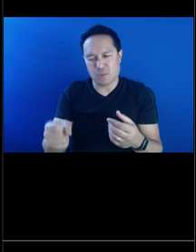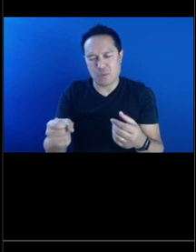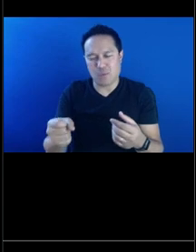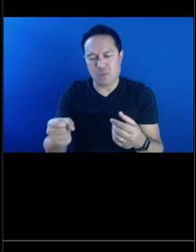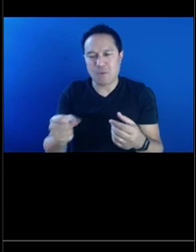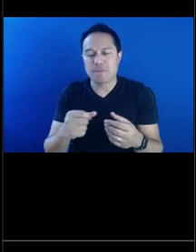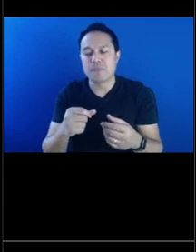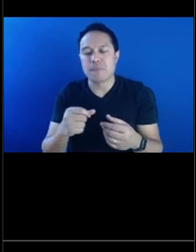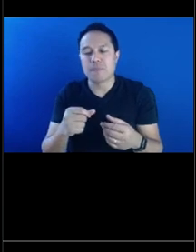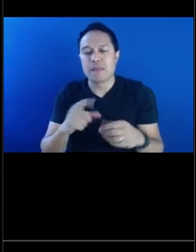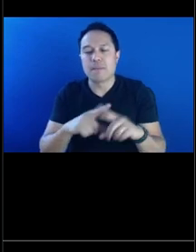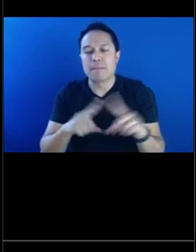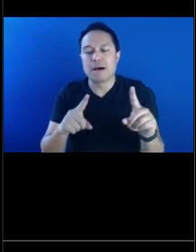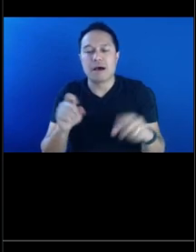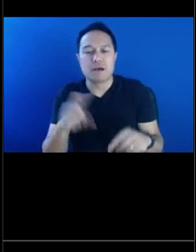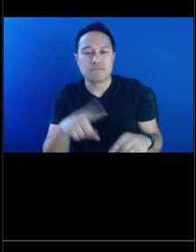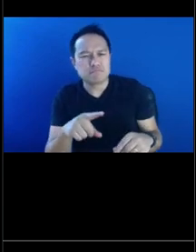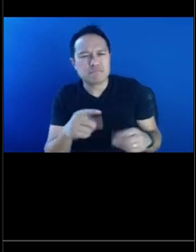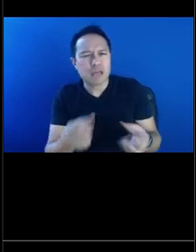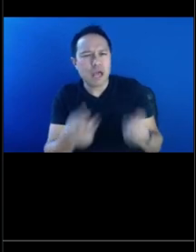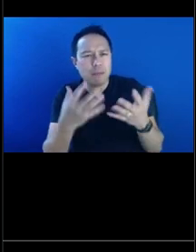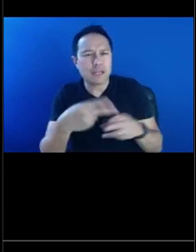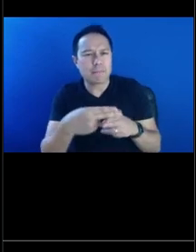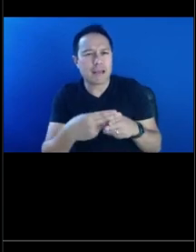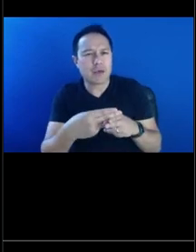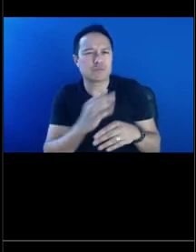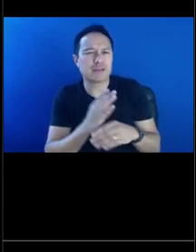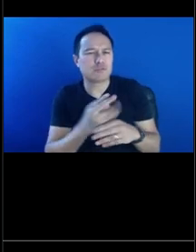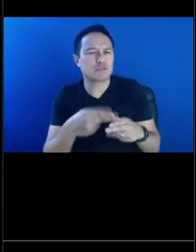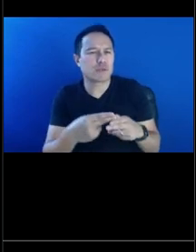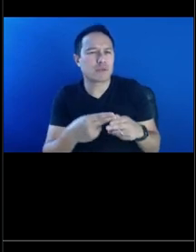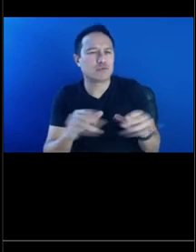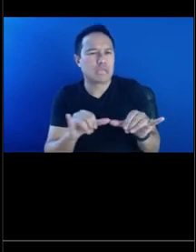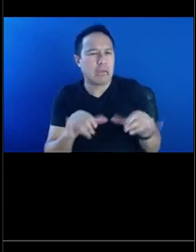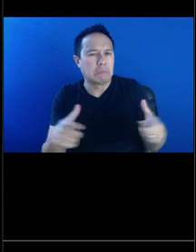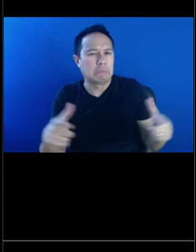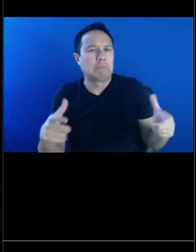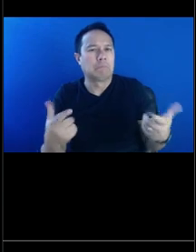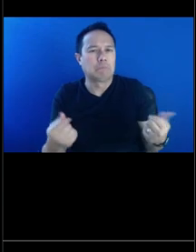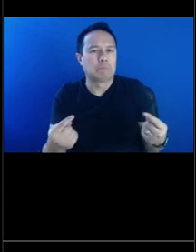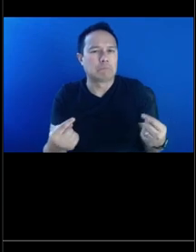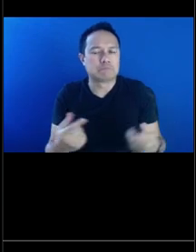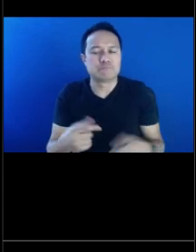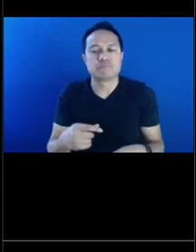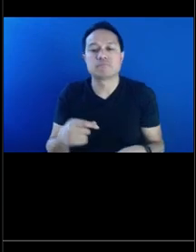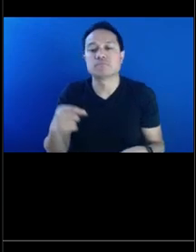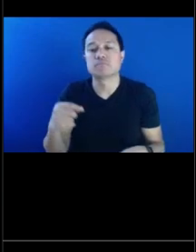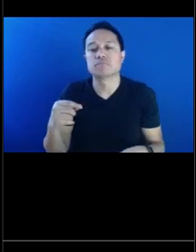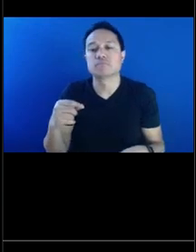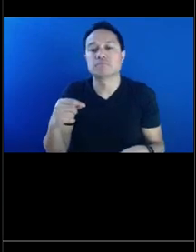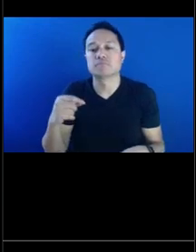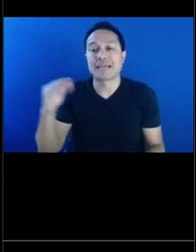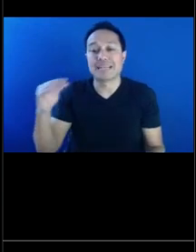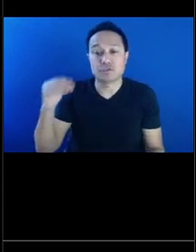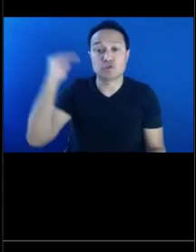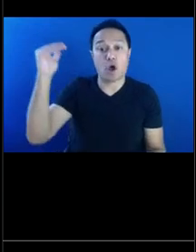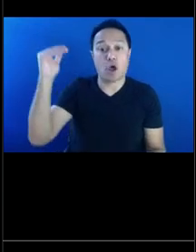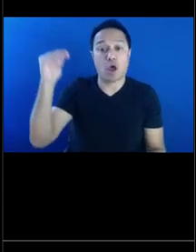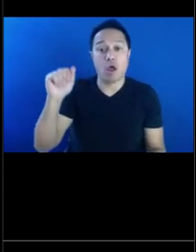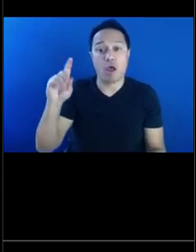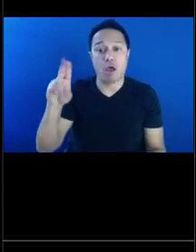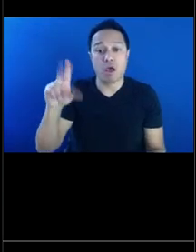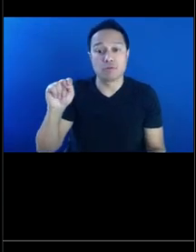quick questions. So how many pounds are they? Like on average, what's their size? An adult monk seal will be